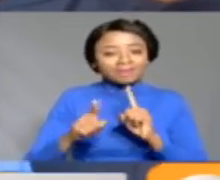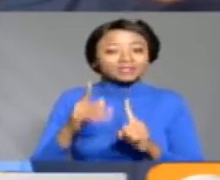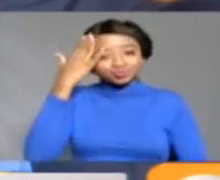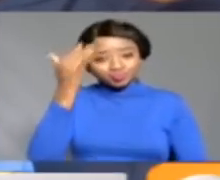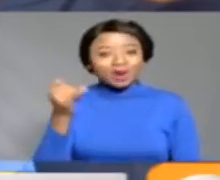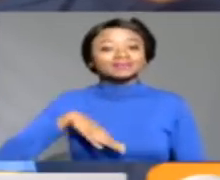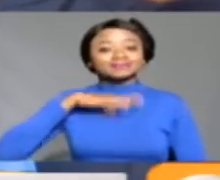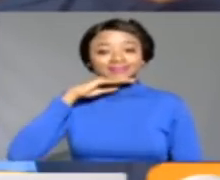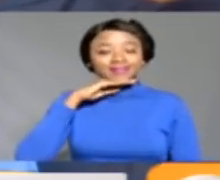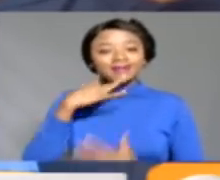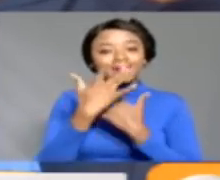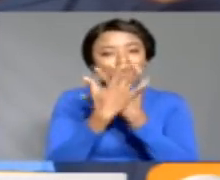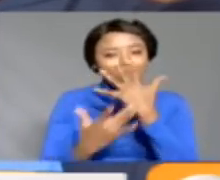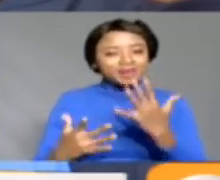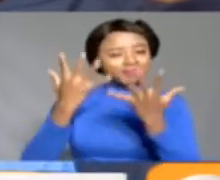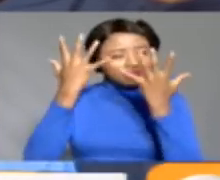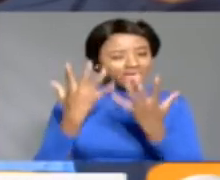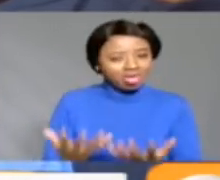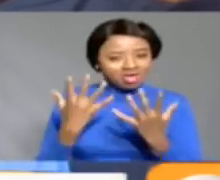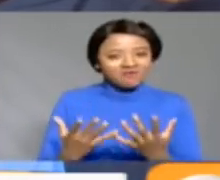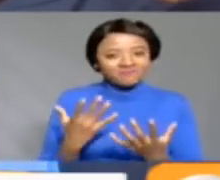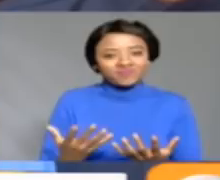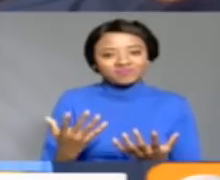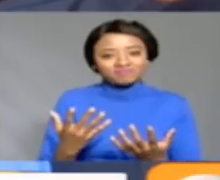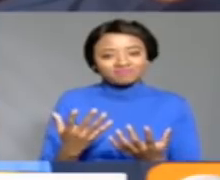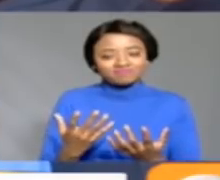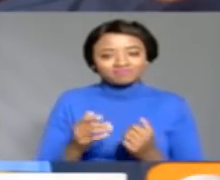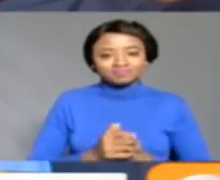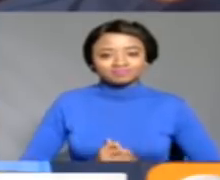to that ruptured uterus.